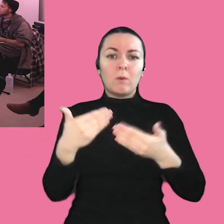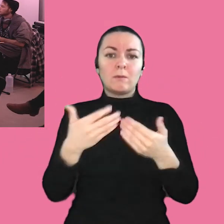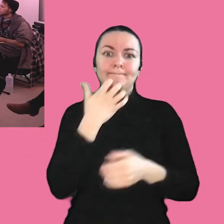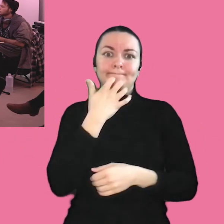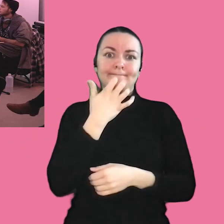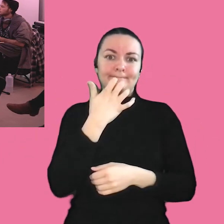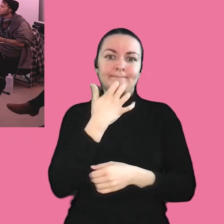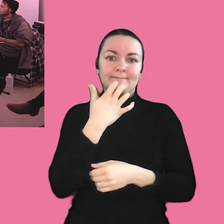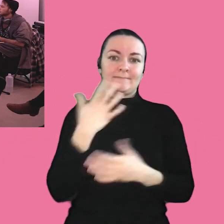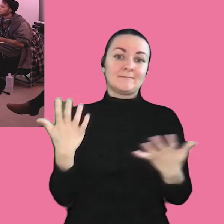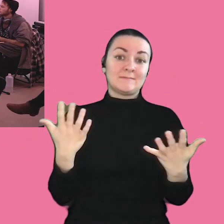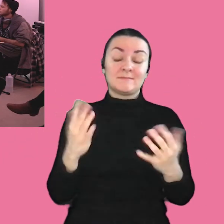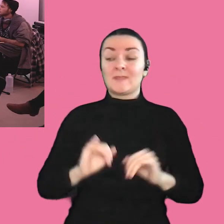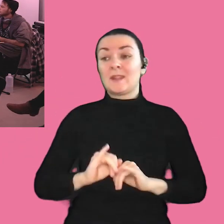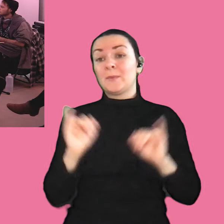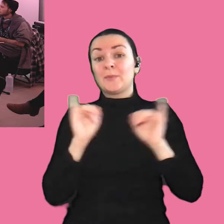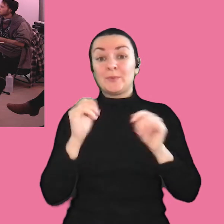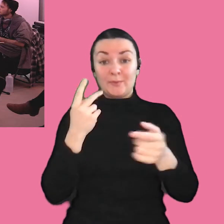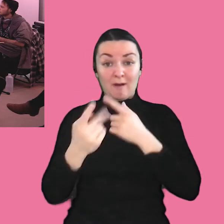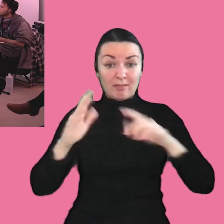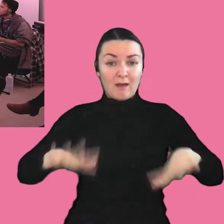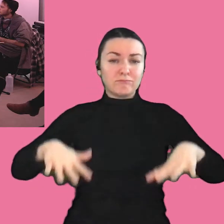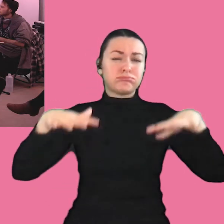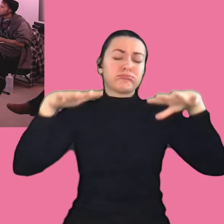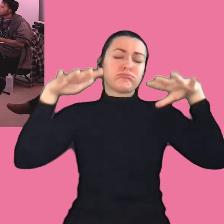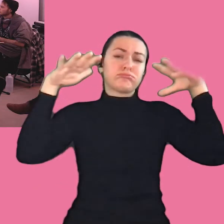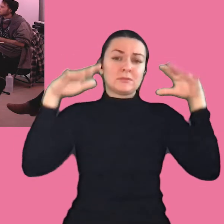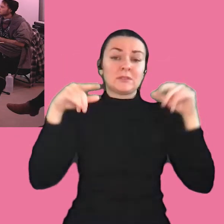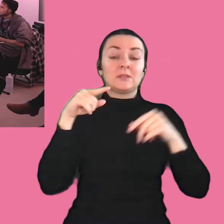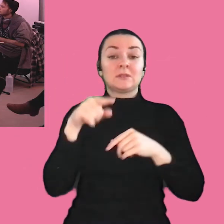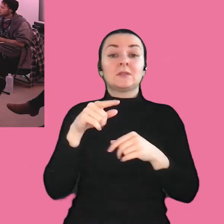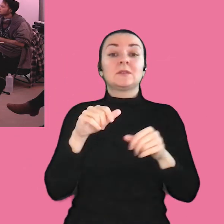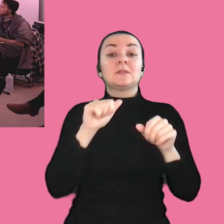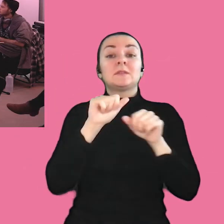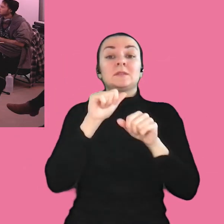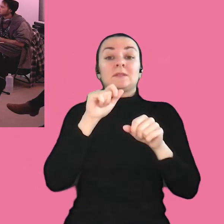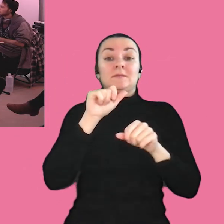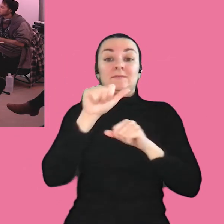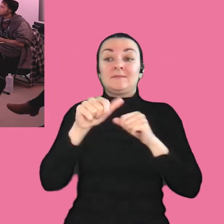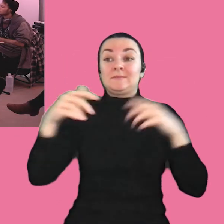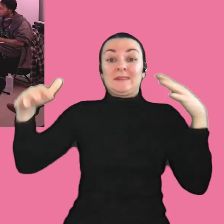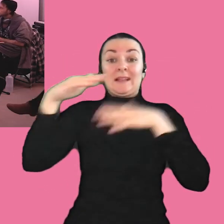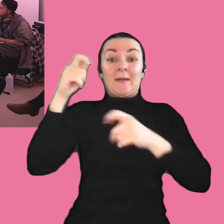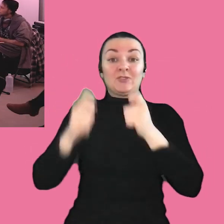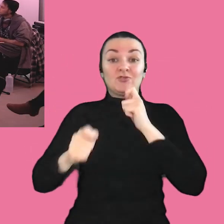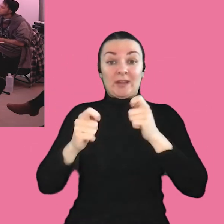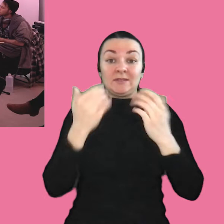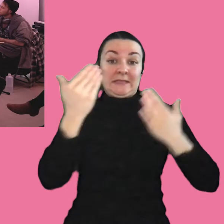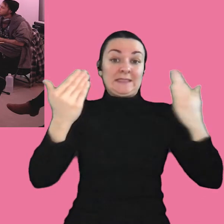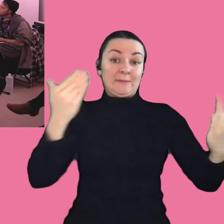big flood that was, so I think that's a really important story in the history of that